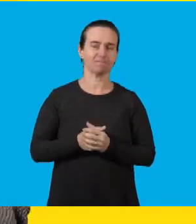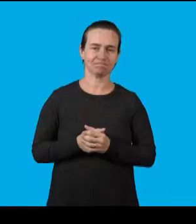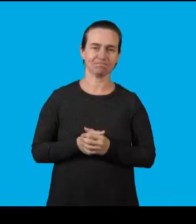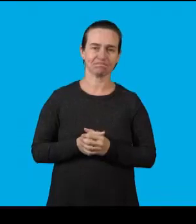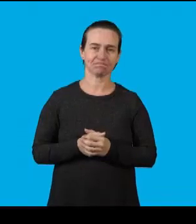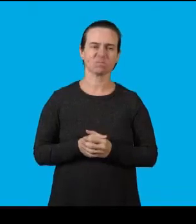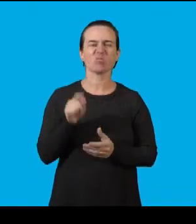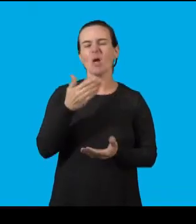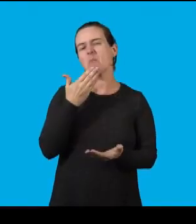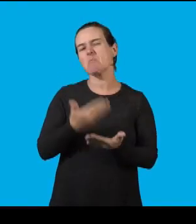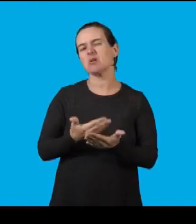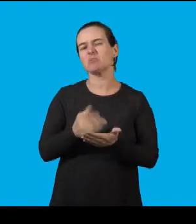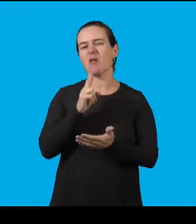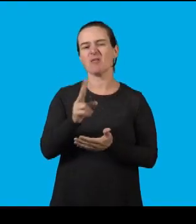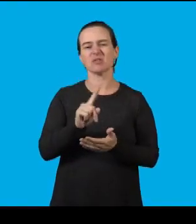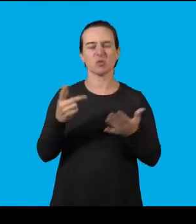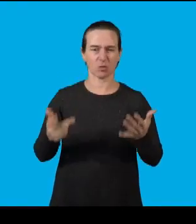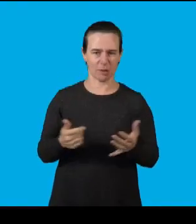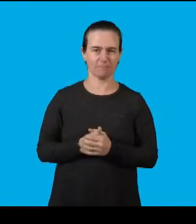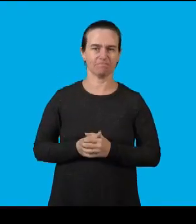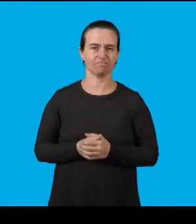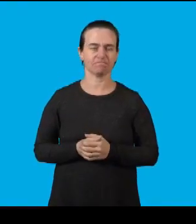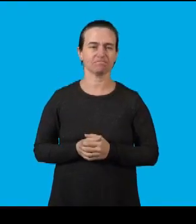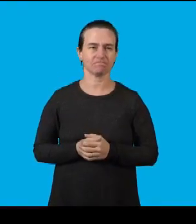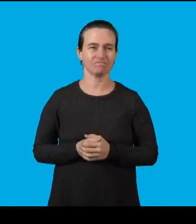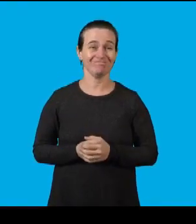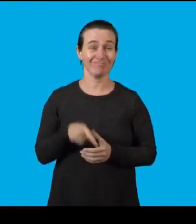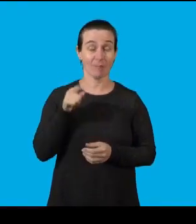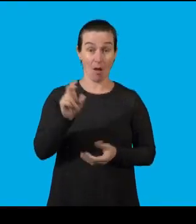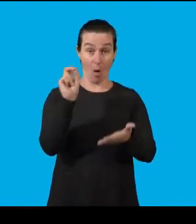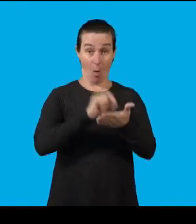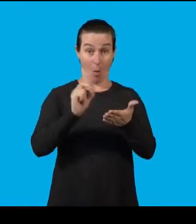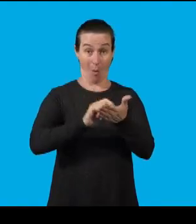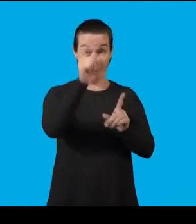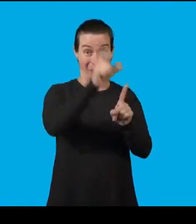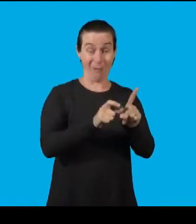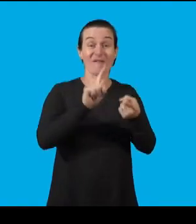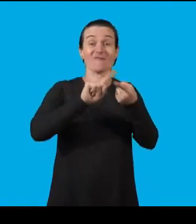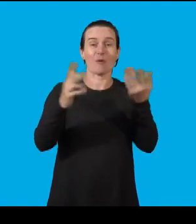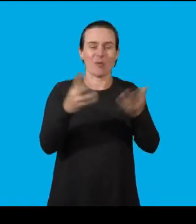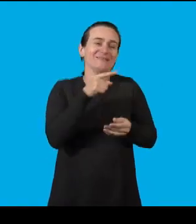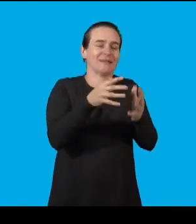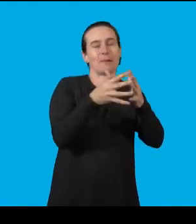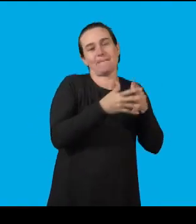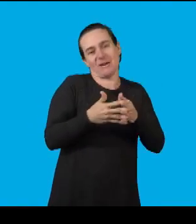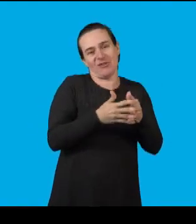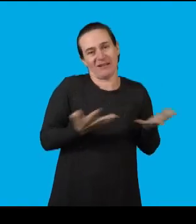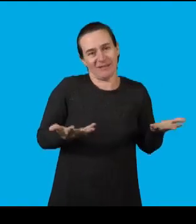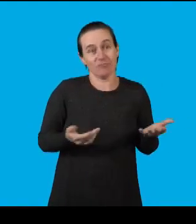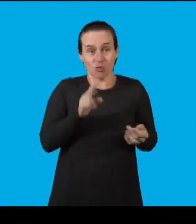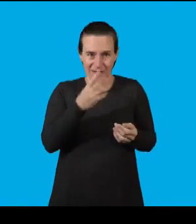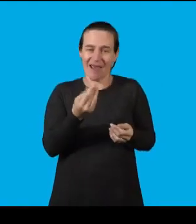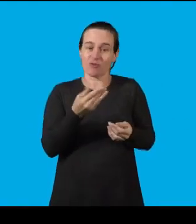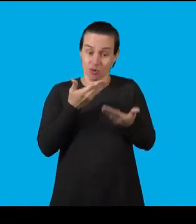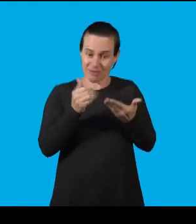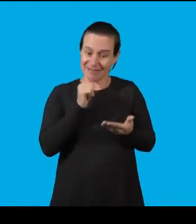cartoon. So looking at the possible solutions, the first one is the author is an American. So that was